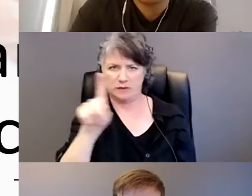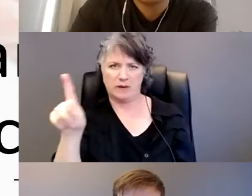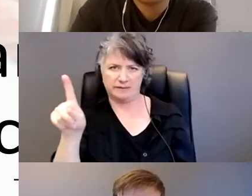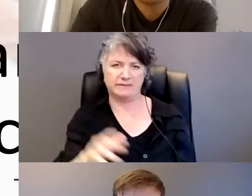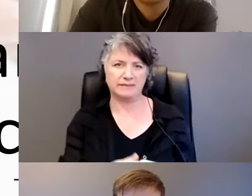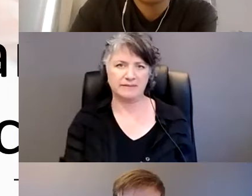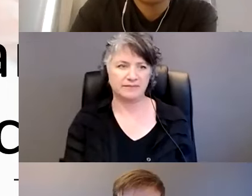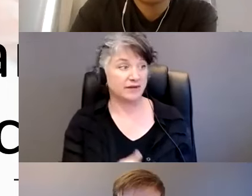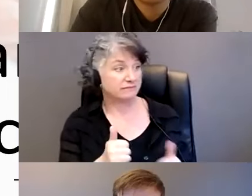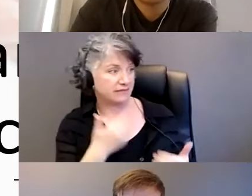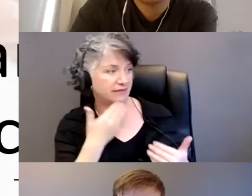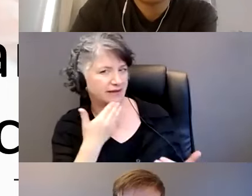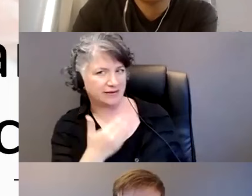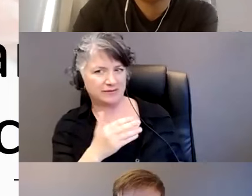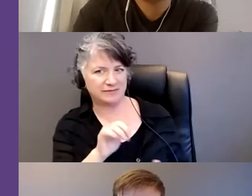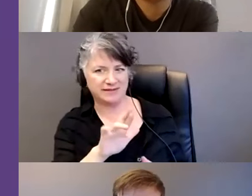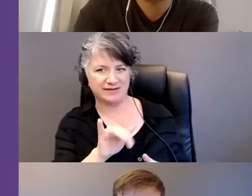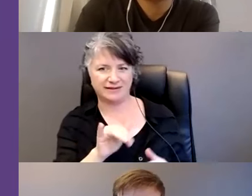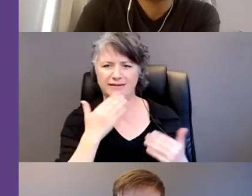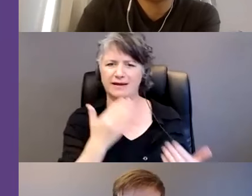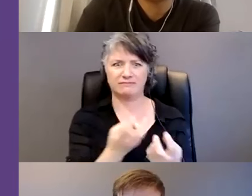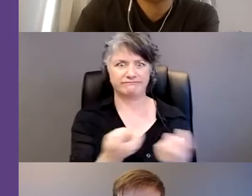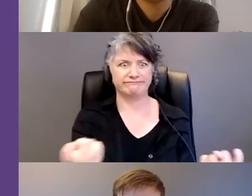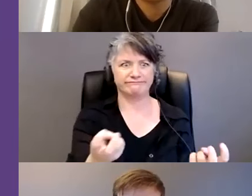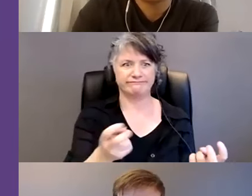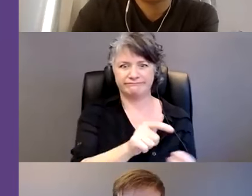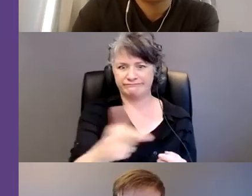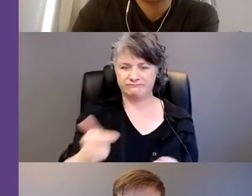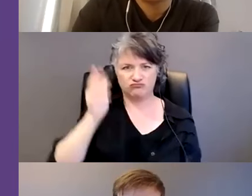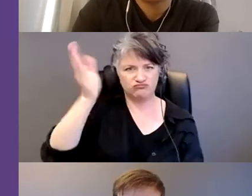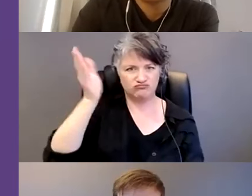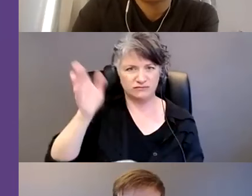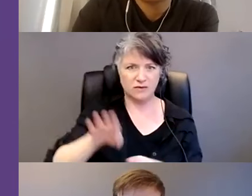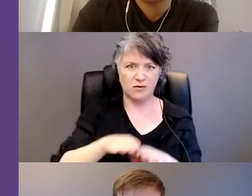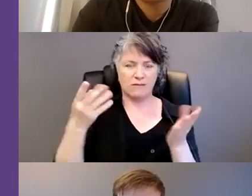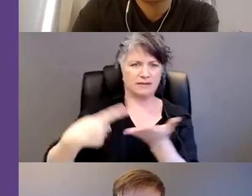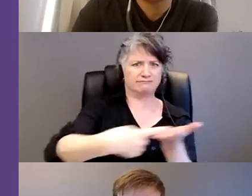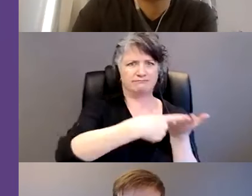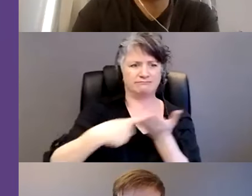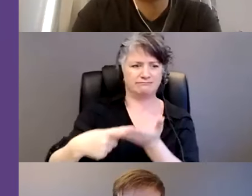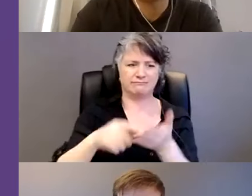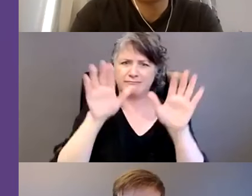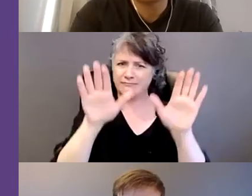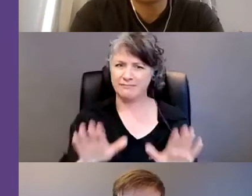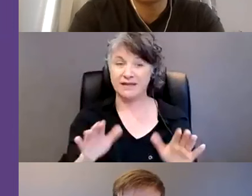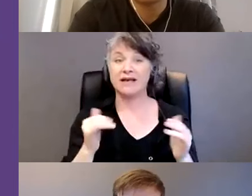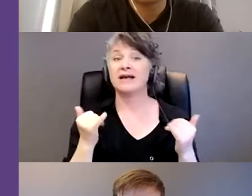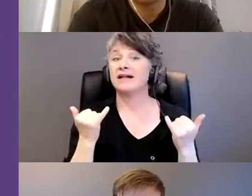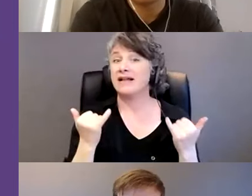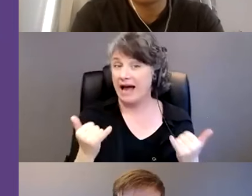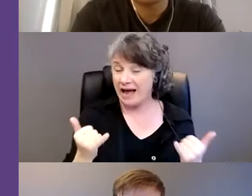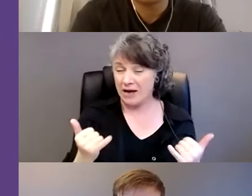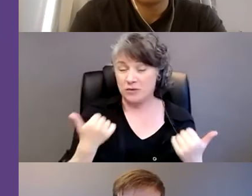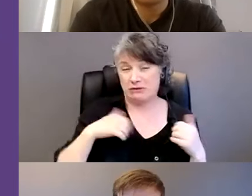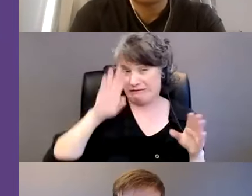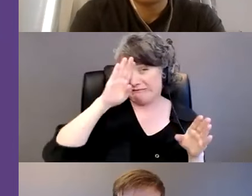Wonderful. Thank you. Thank you to everyone on our panel for this open and candid discussion. We are going to try and get through some